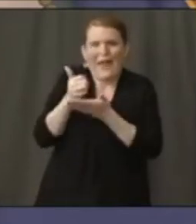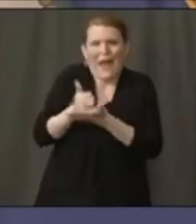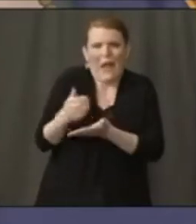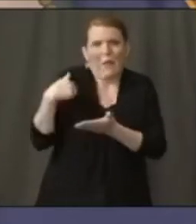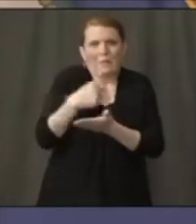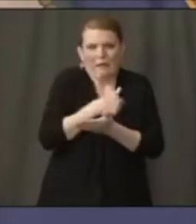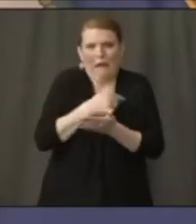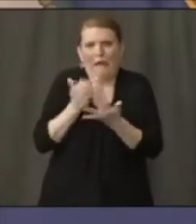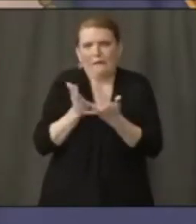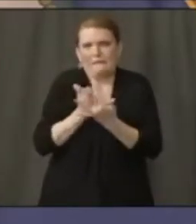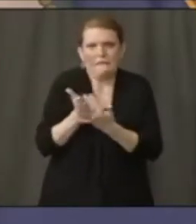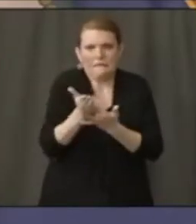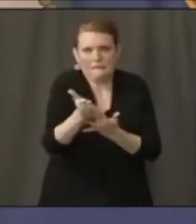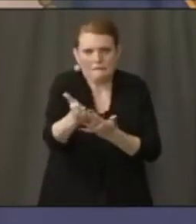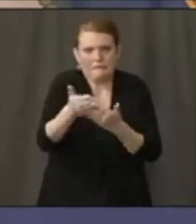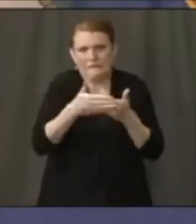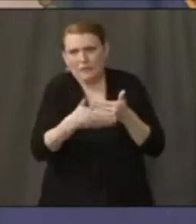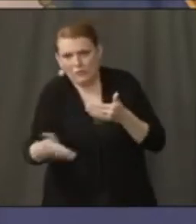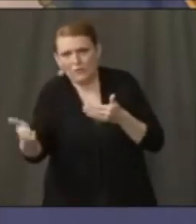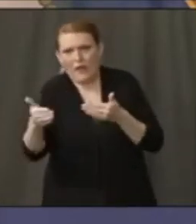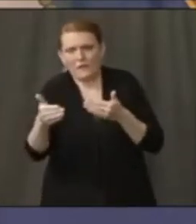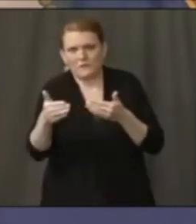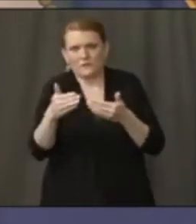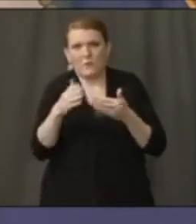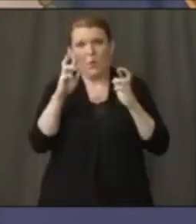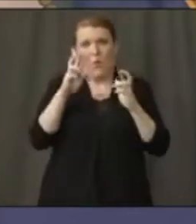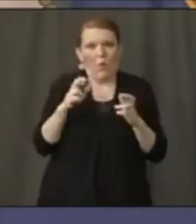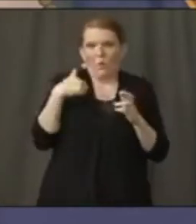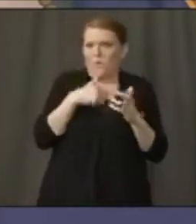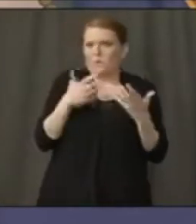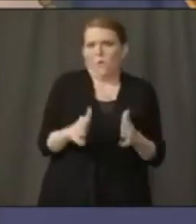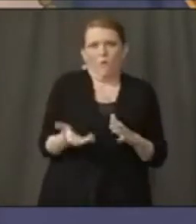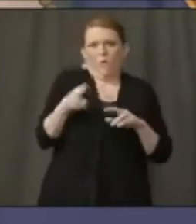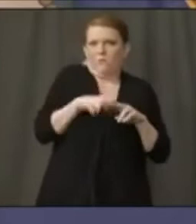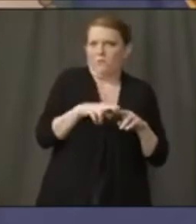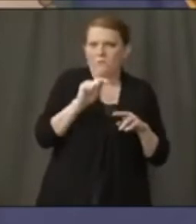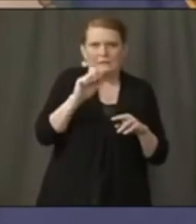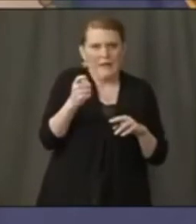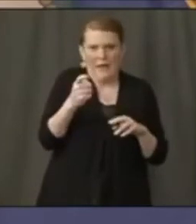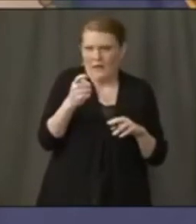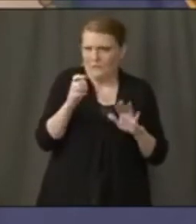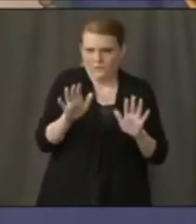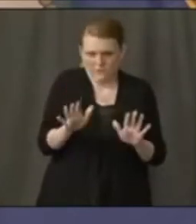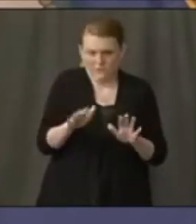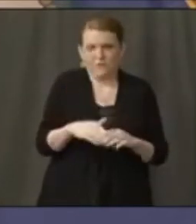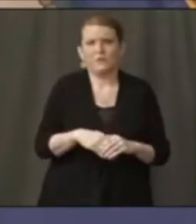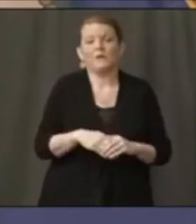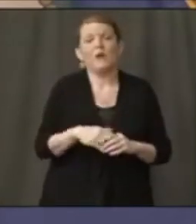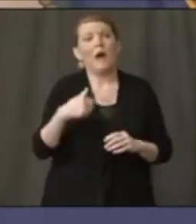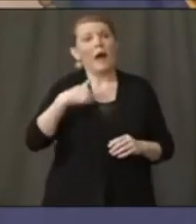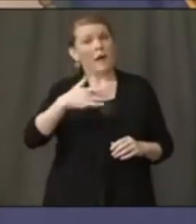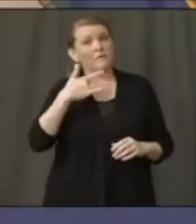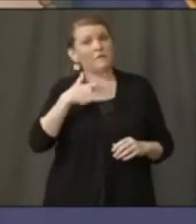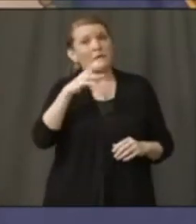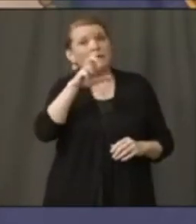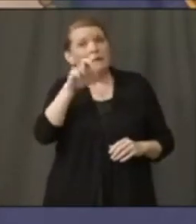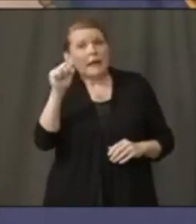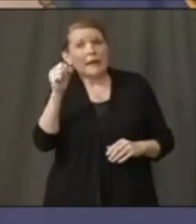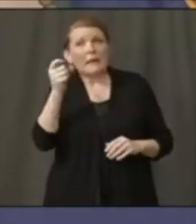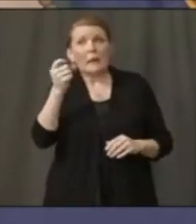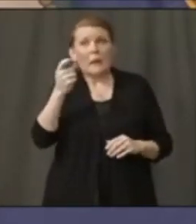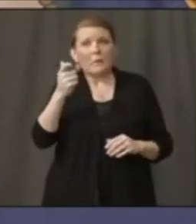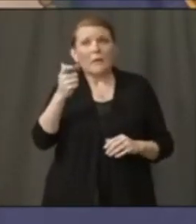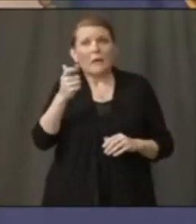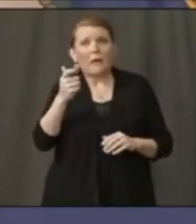Connecticut's also in a better shape compared to our peers because a lot of our core industries kept going. These are